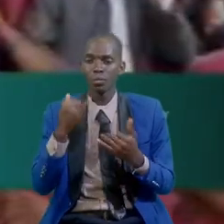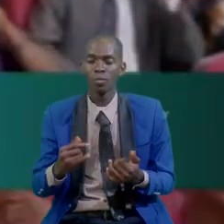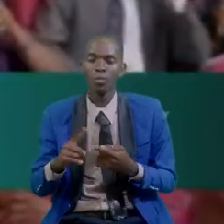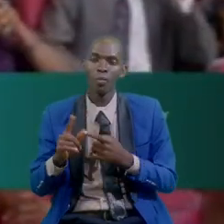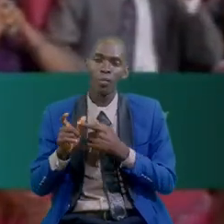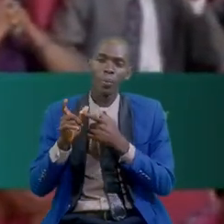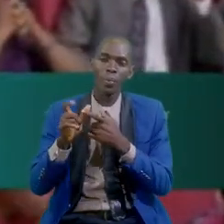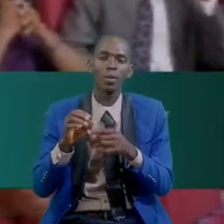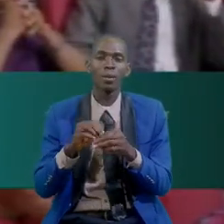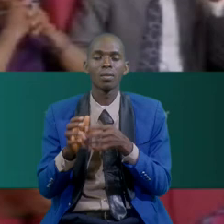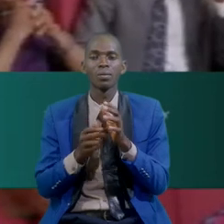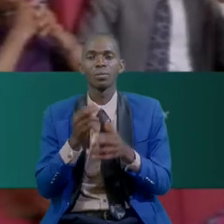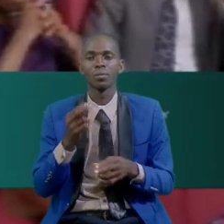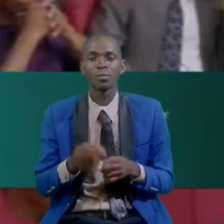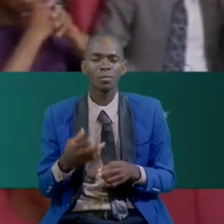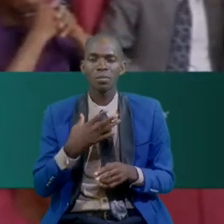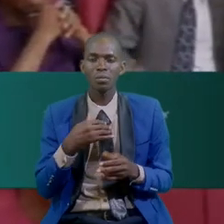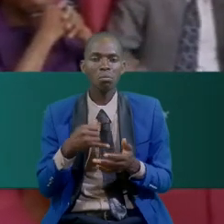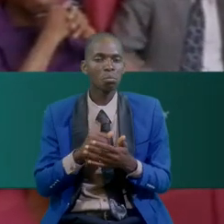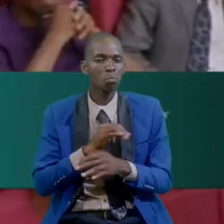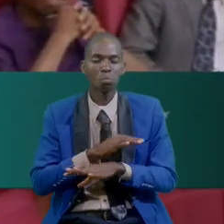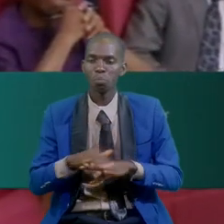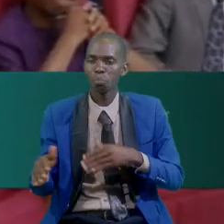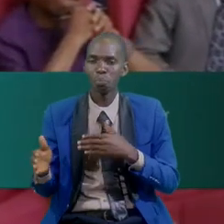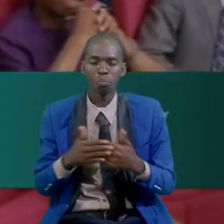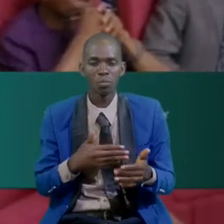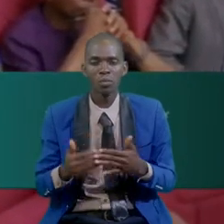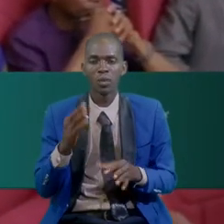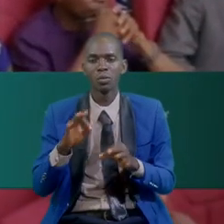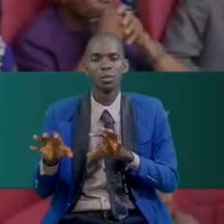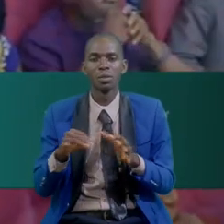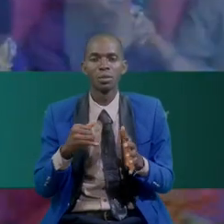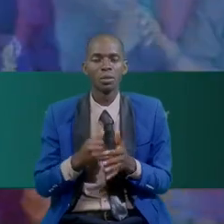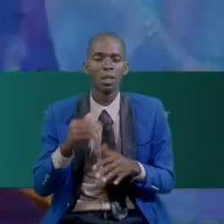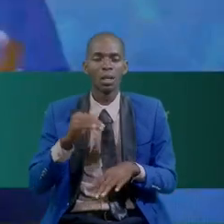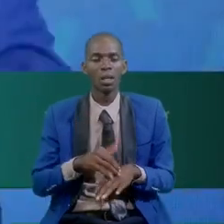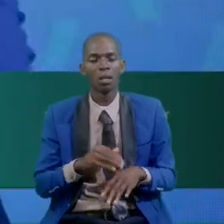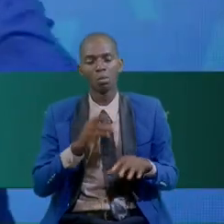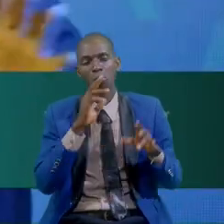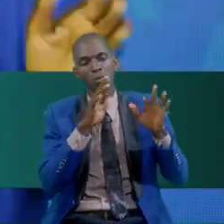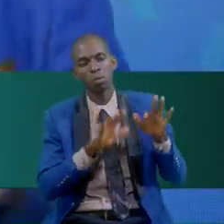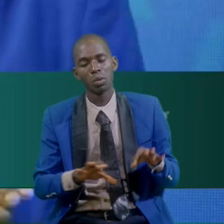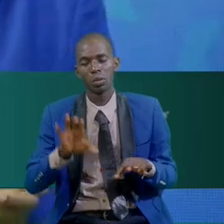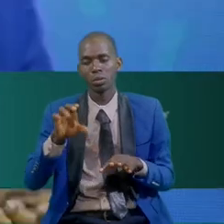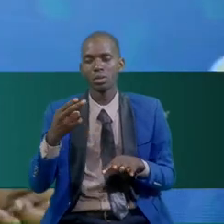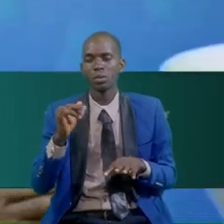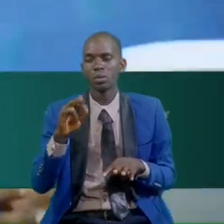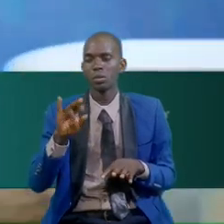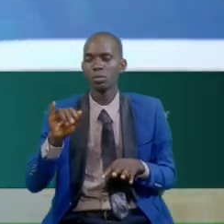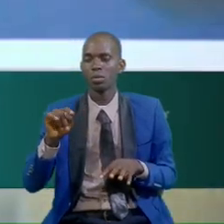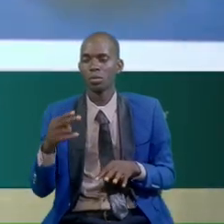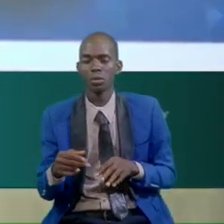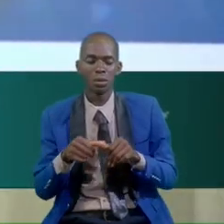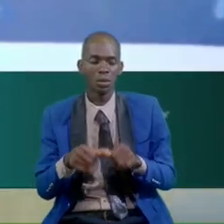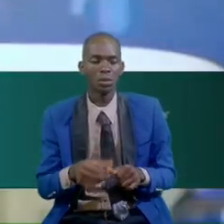run. And it doesn't matter whether you did it at the brook Cherith, you were all there stationary 1 year,